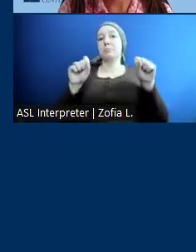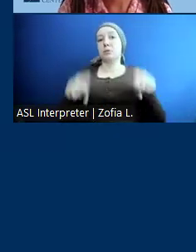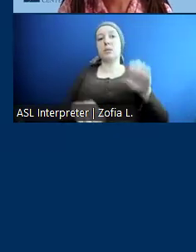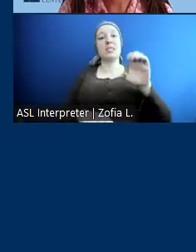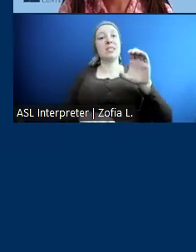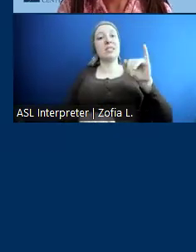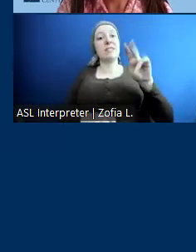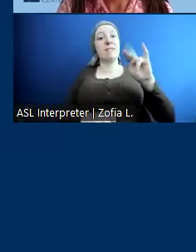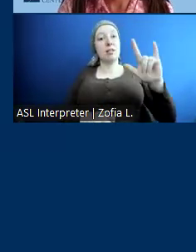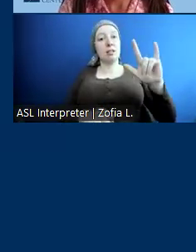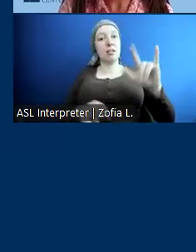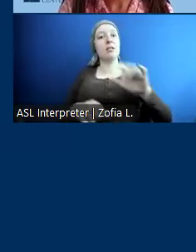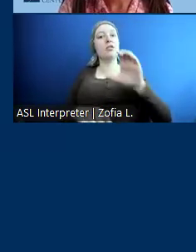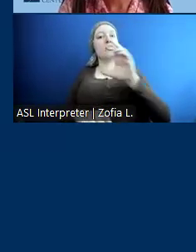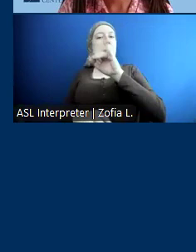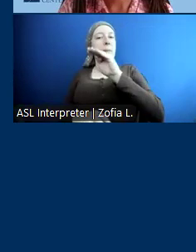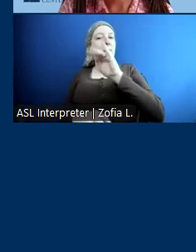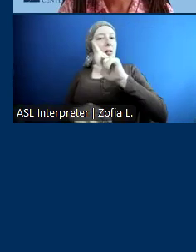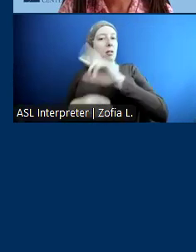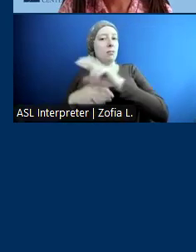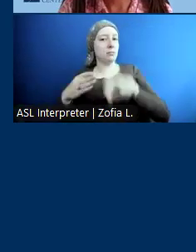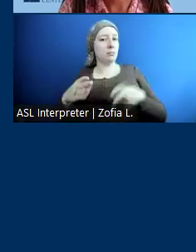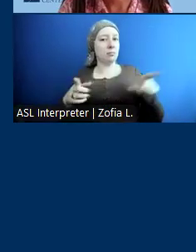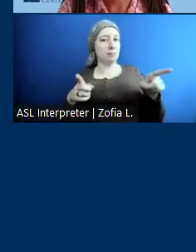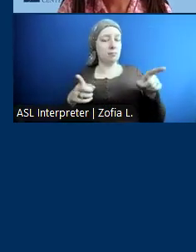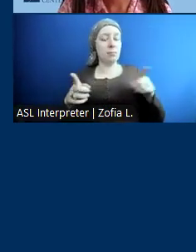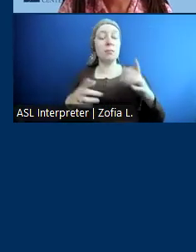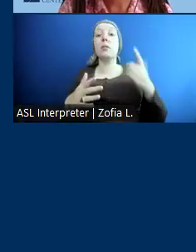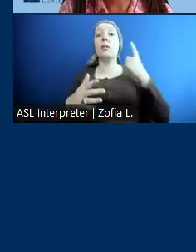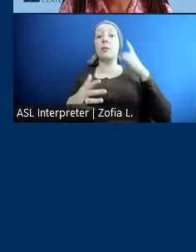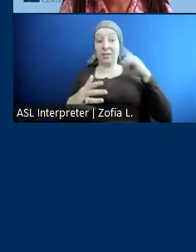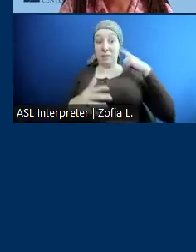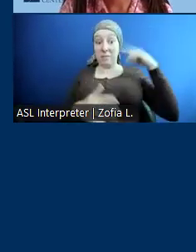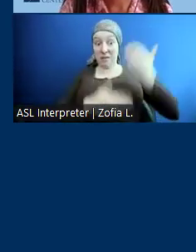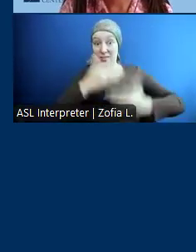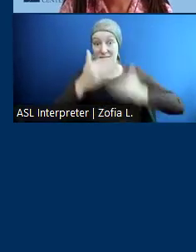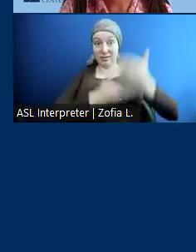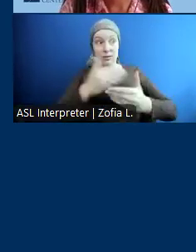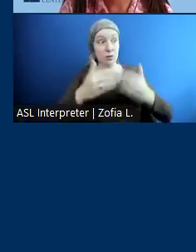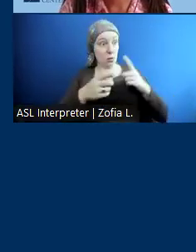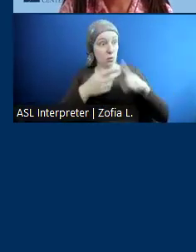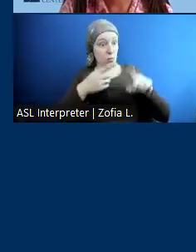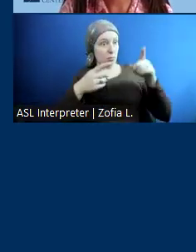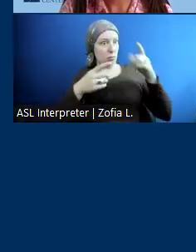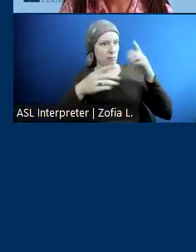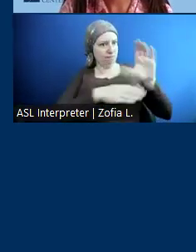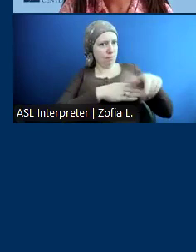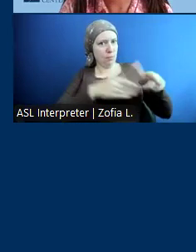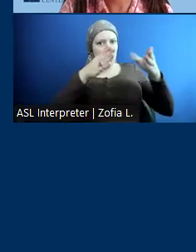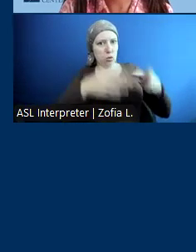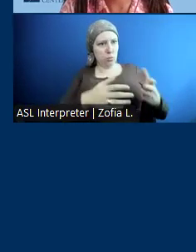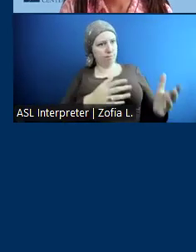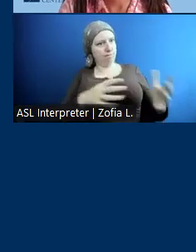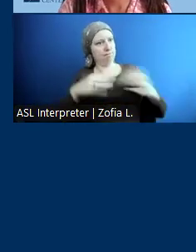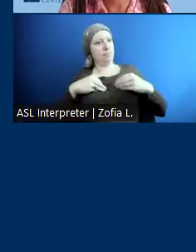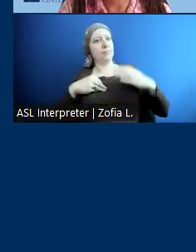criminal outcomes. In the process of getting a person to comply with abusive demands, one